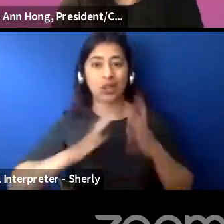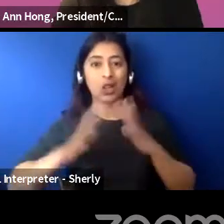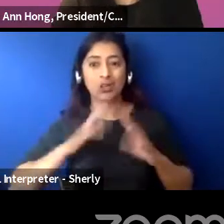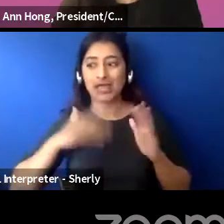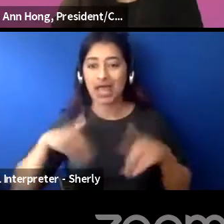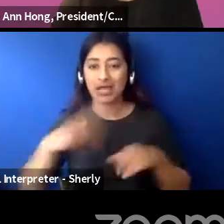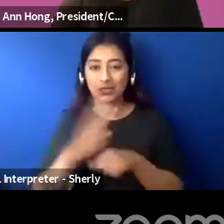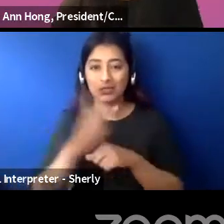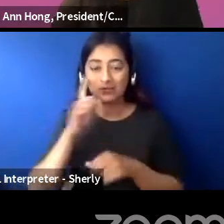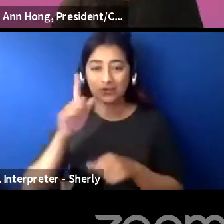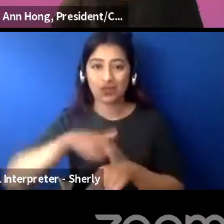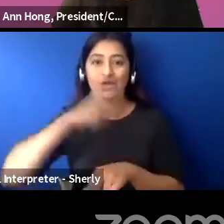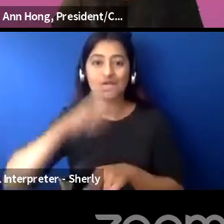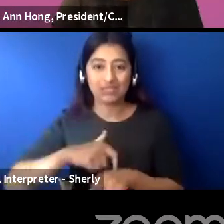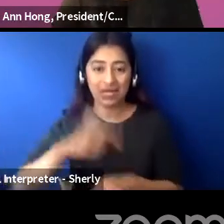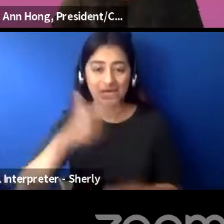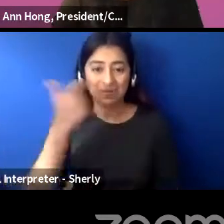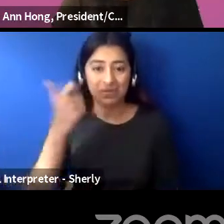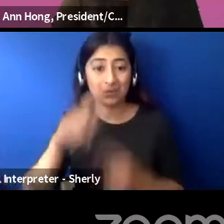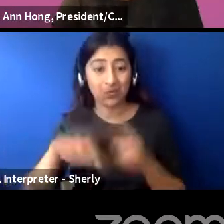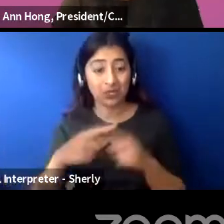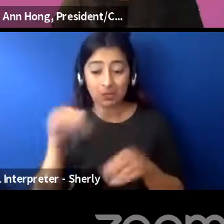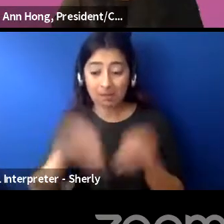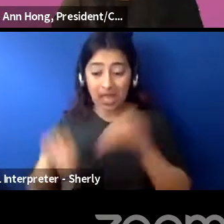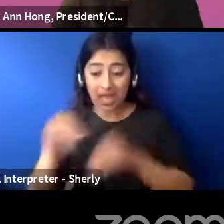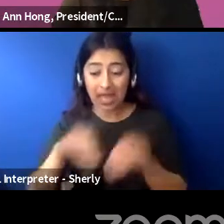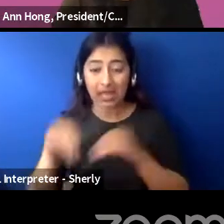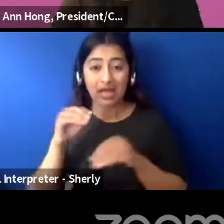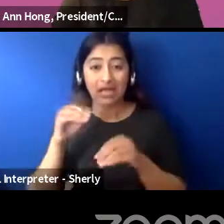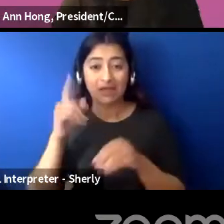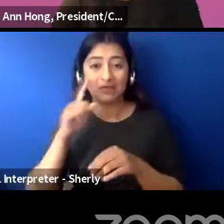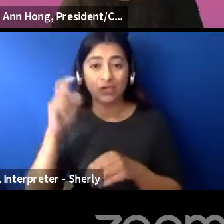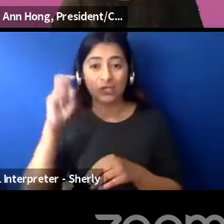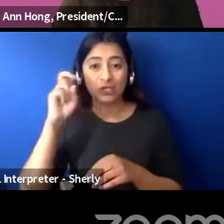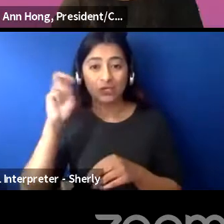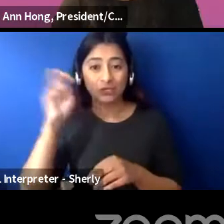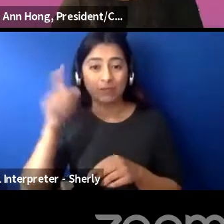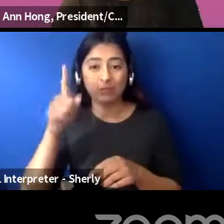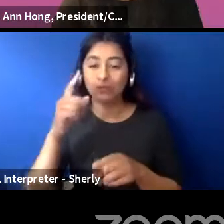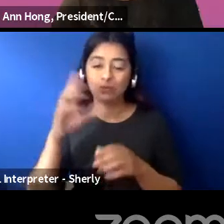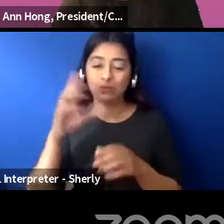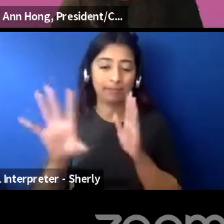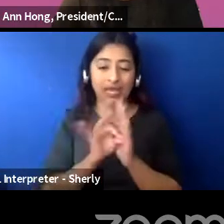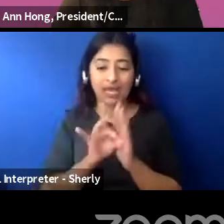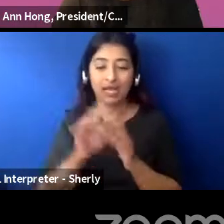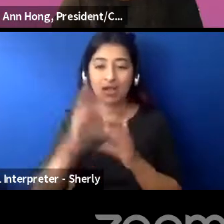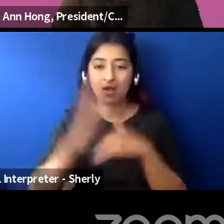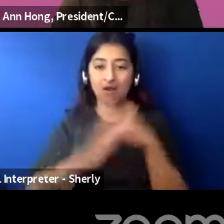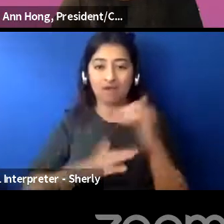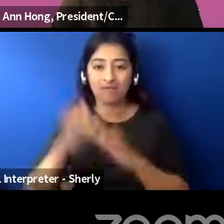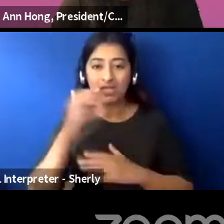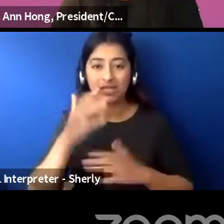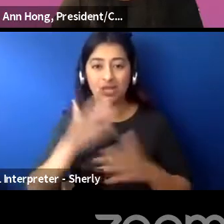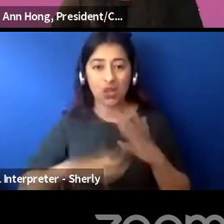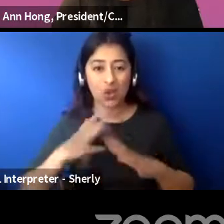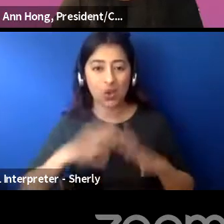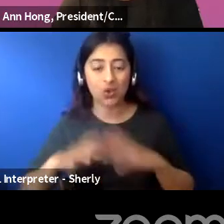in a long time, because when you're packing for a trip, you pick the stuff that's comfortable and you know you look decent in and stuff like